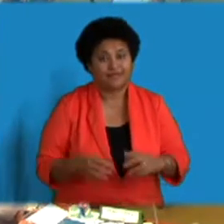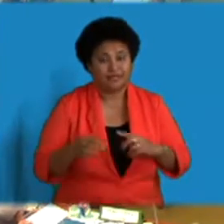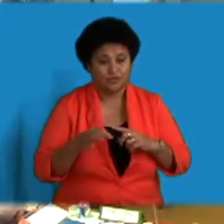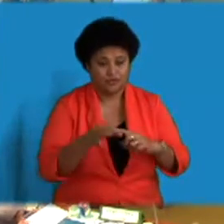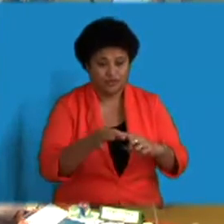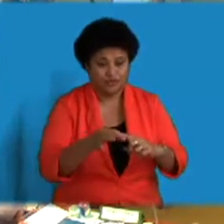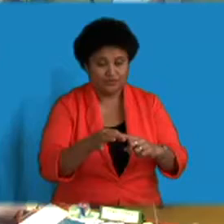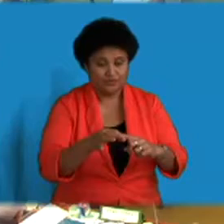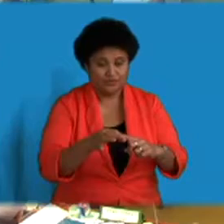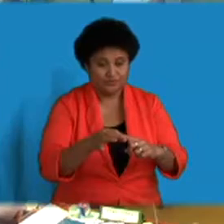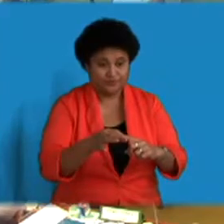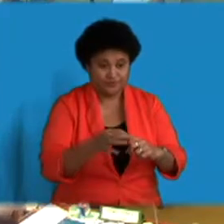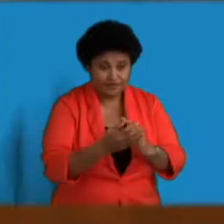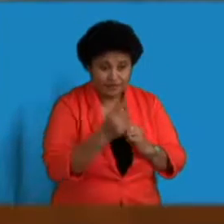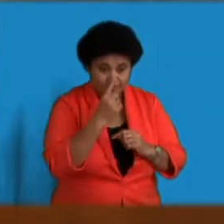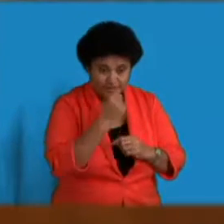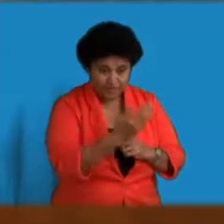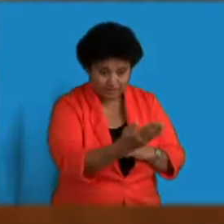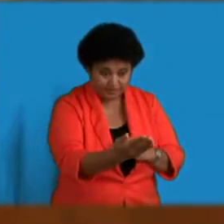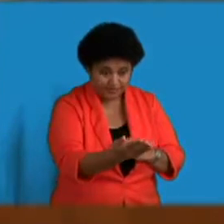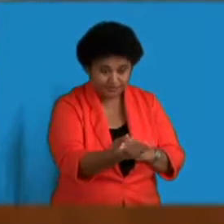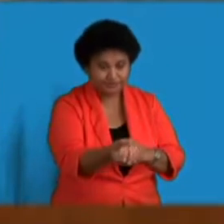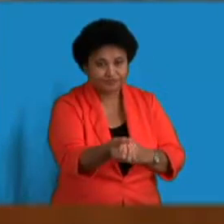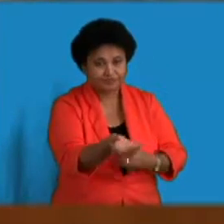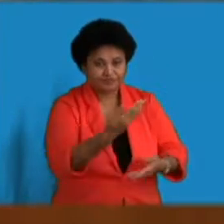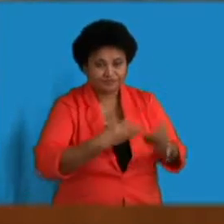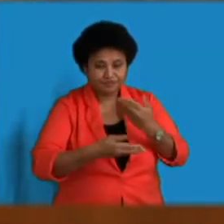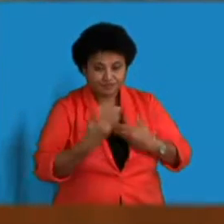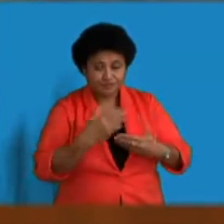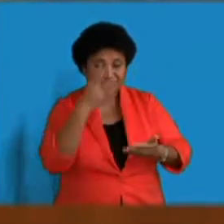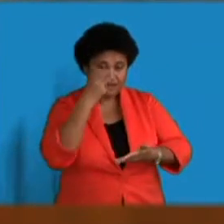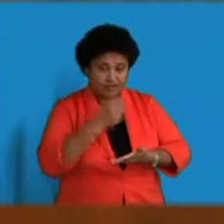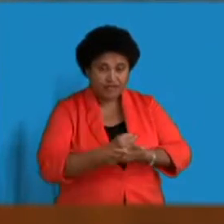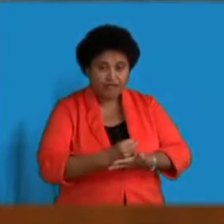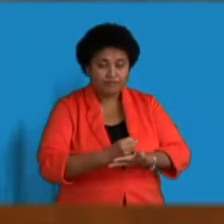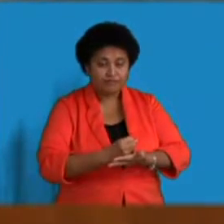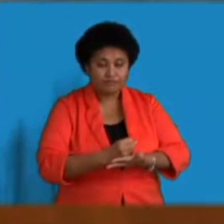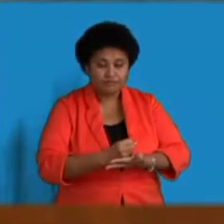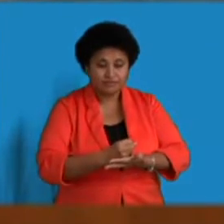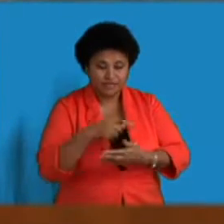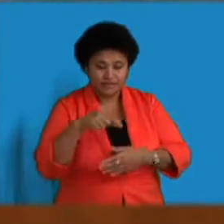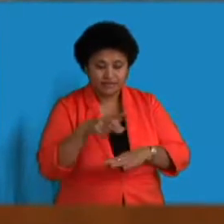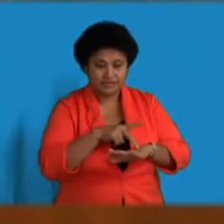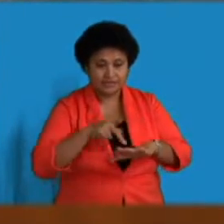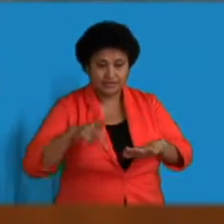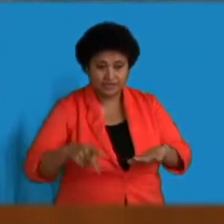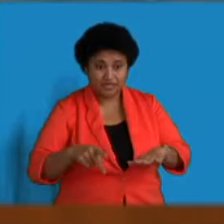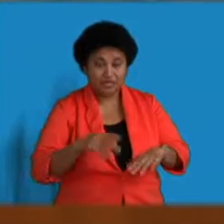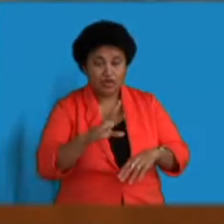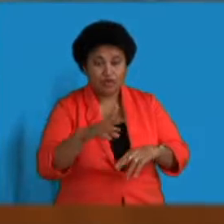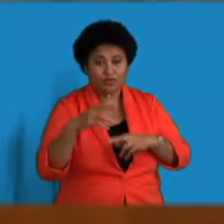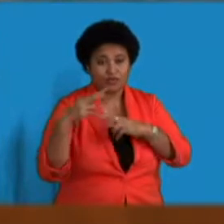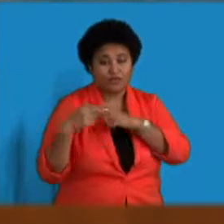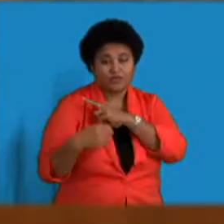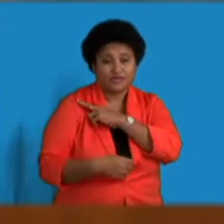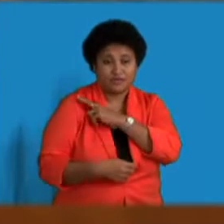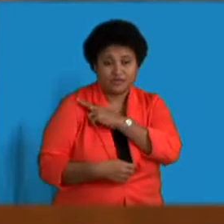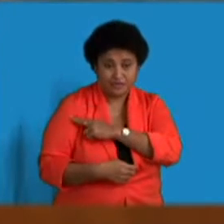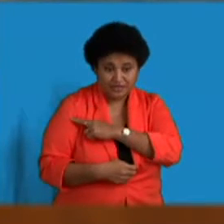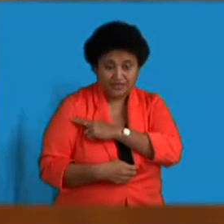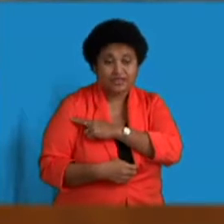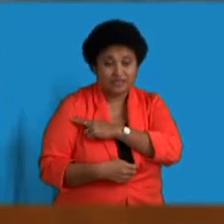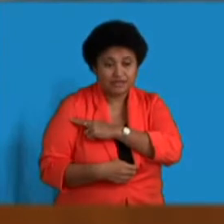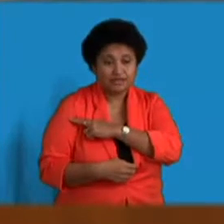Can the Minister just confirm to the House that the responsibility given to the librarians